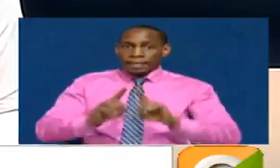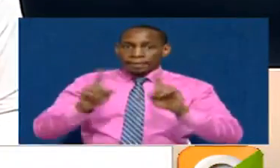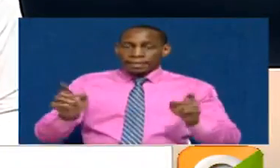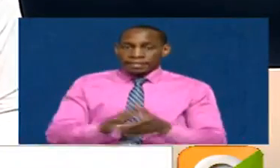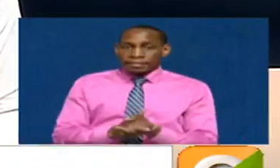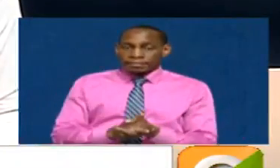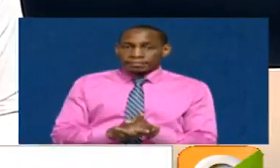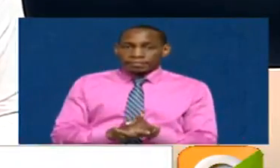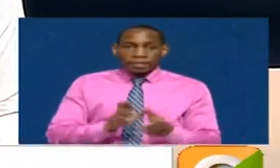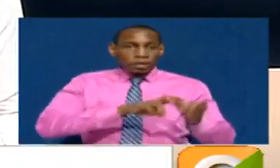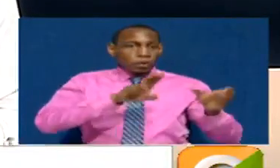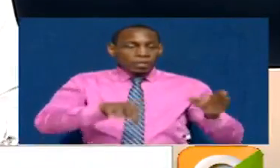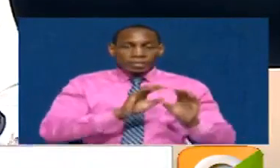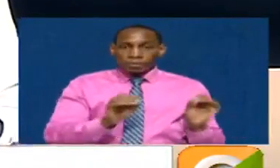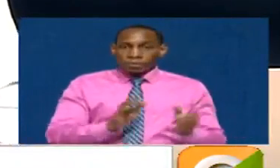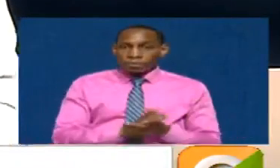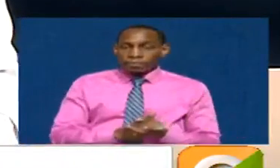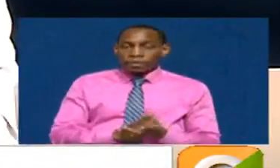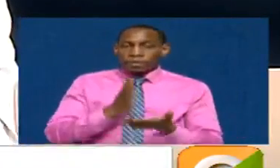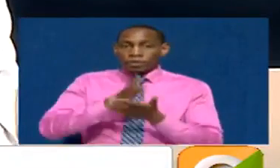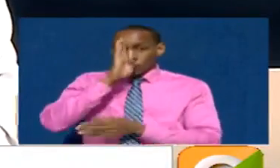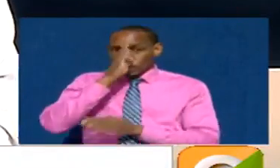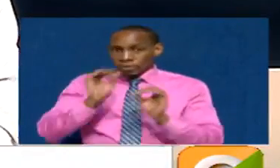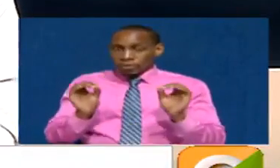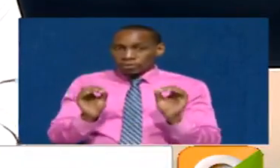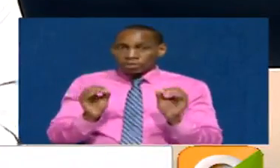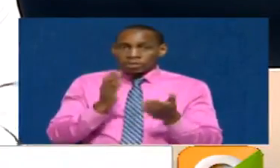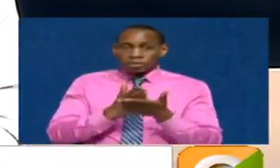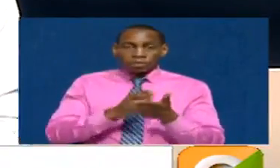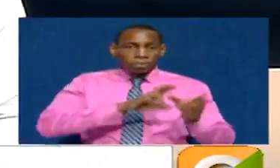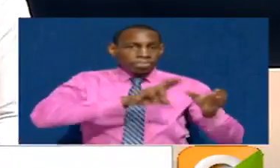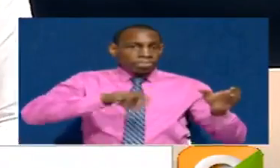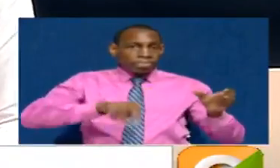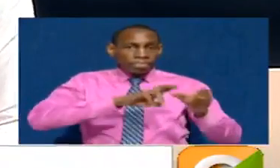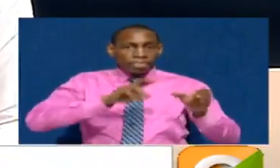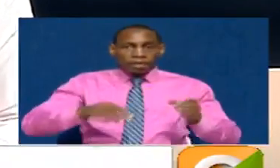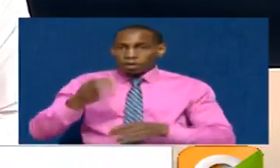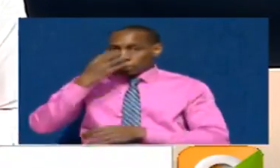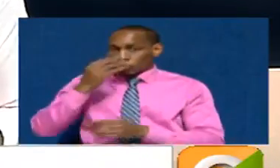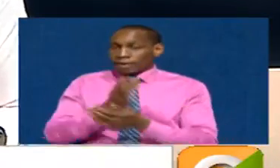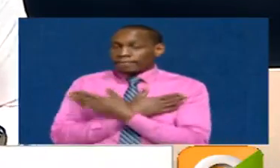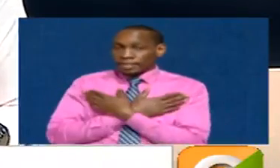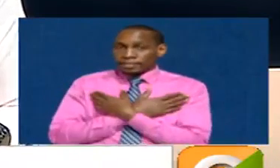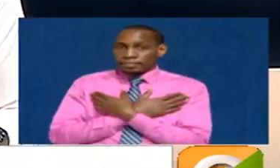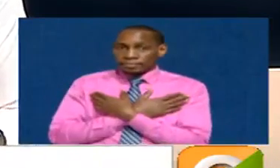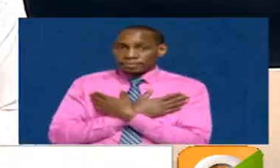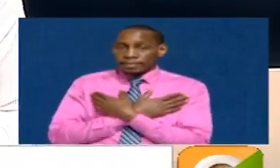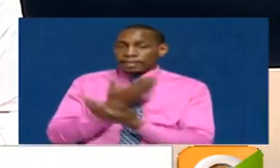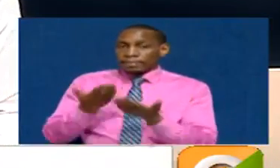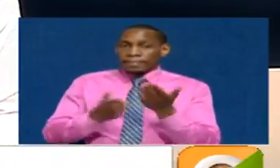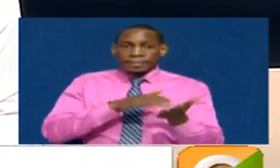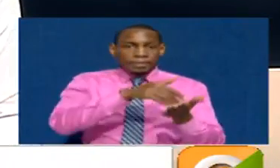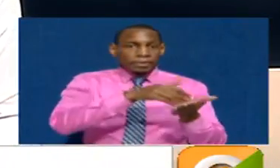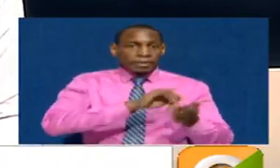quit it just yet. Of course, there's no doubt that the virtual defection of the DP and all these allies may have